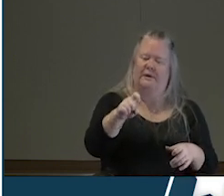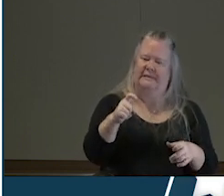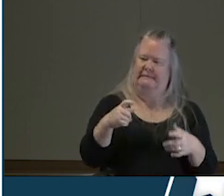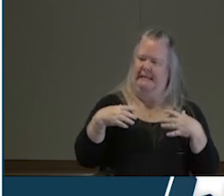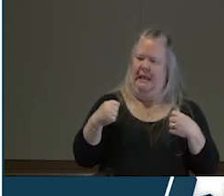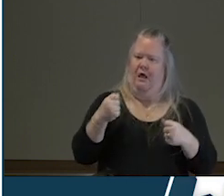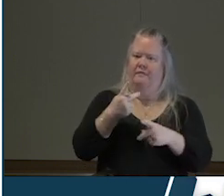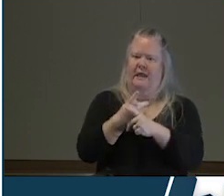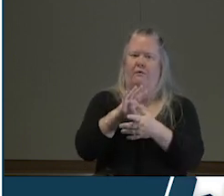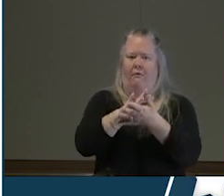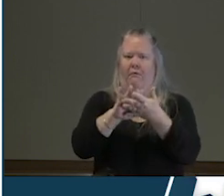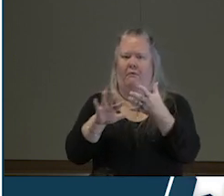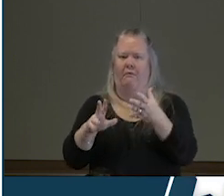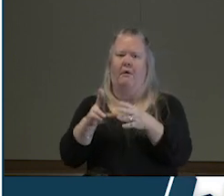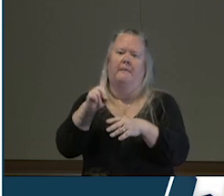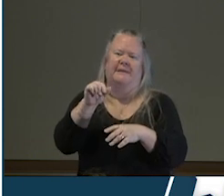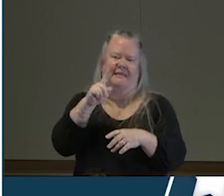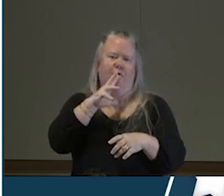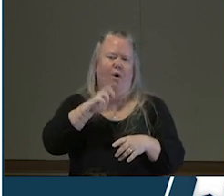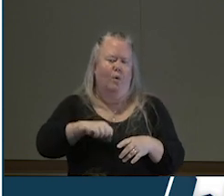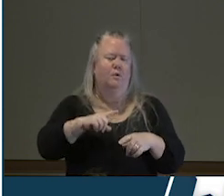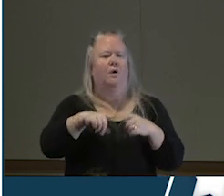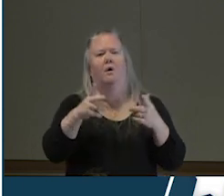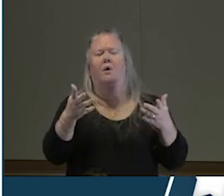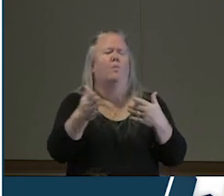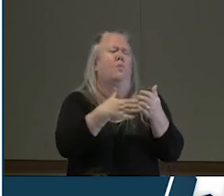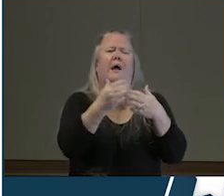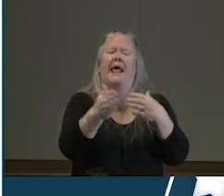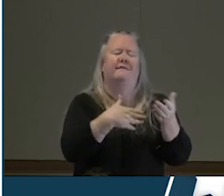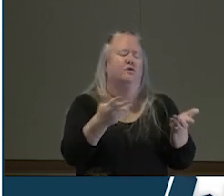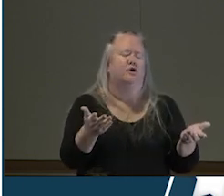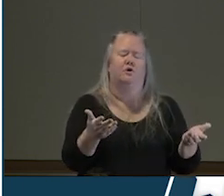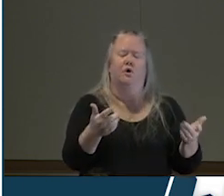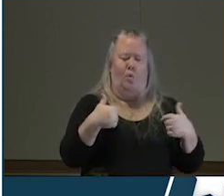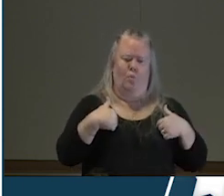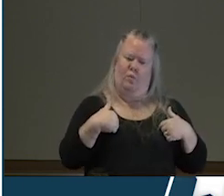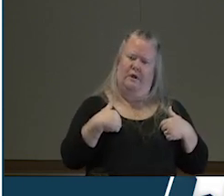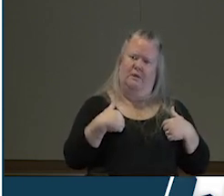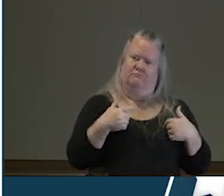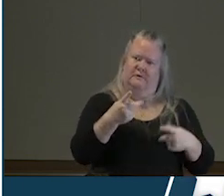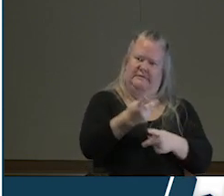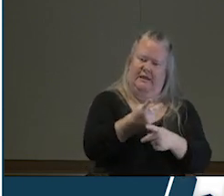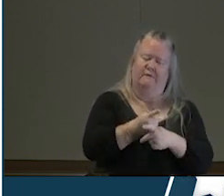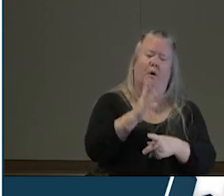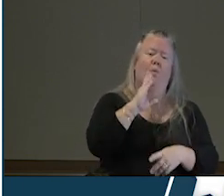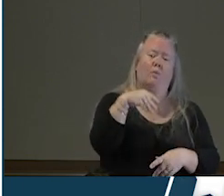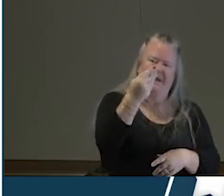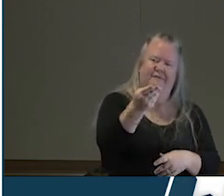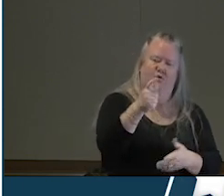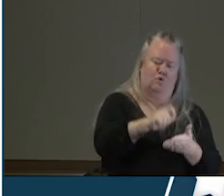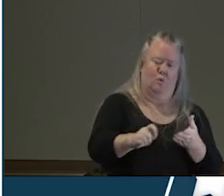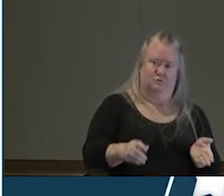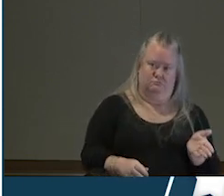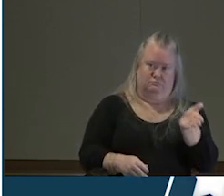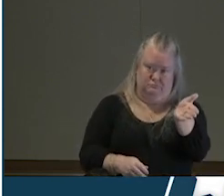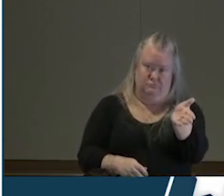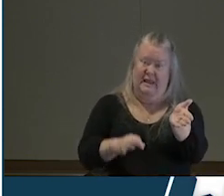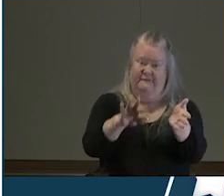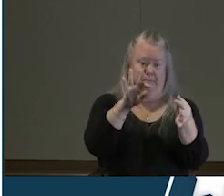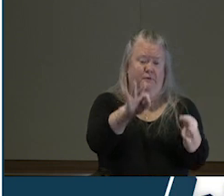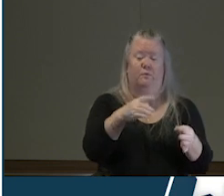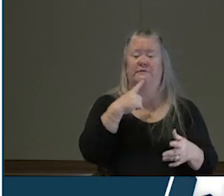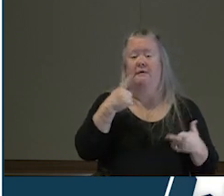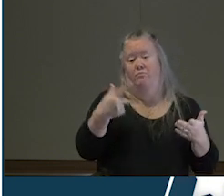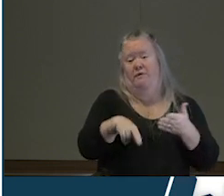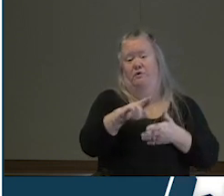healthcare surrogates inside them updated. They're out of date. Or whatever is things that need to be addressed, we're going to give you those notes. If it's perfect, we're going to be like, oh,